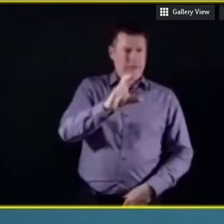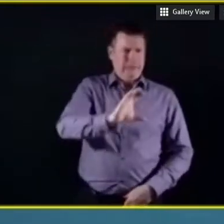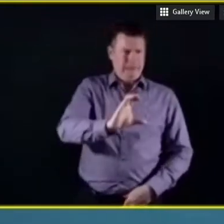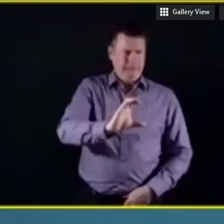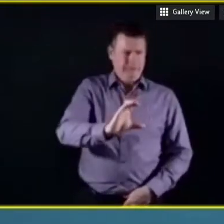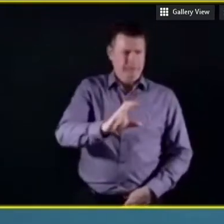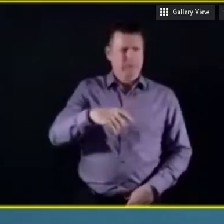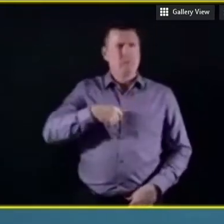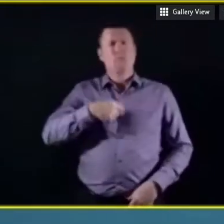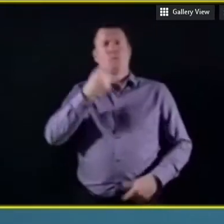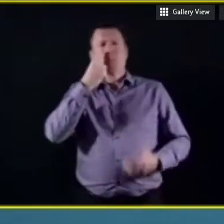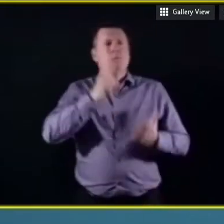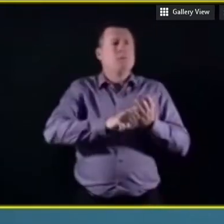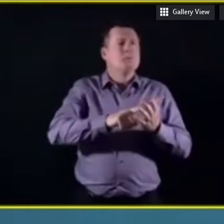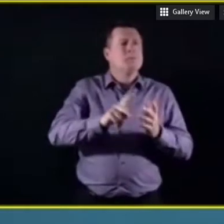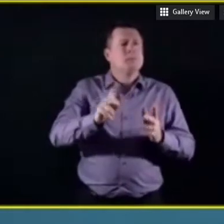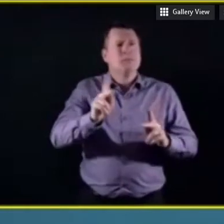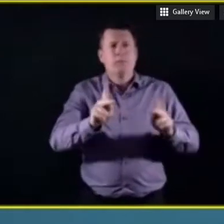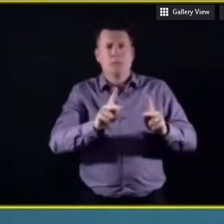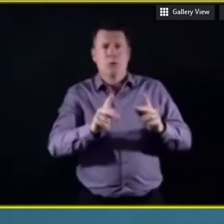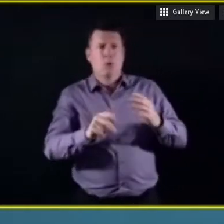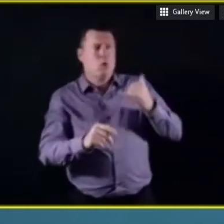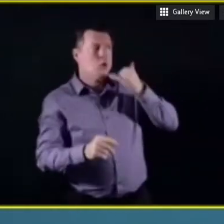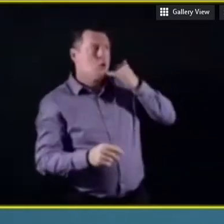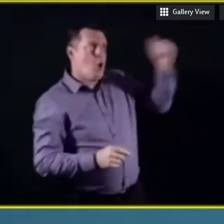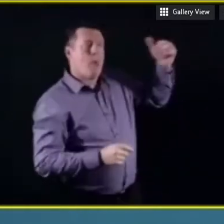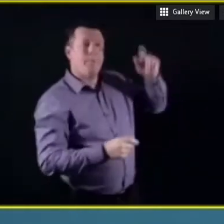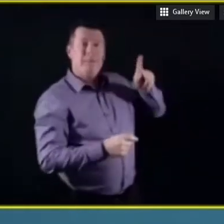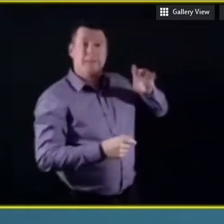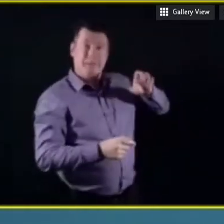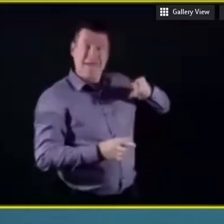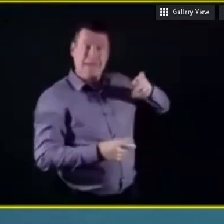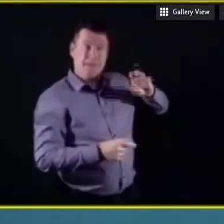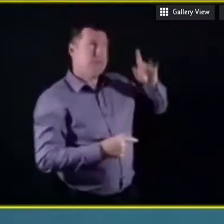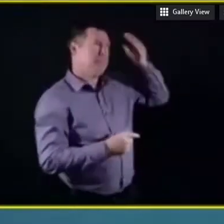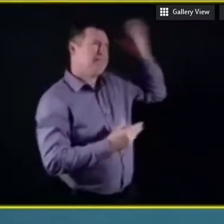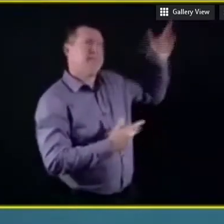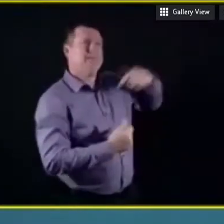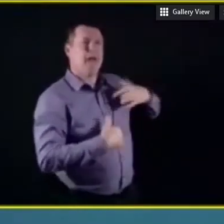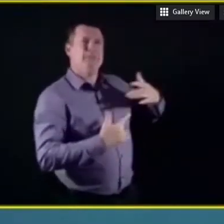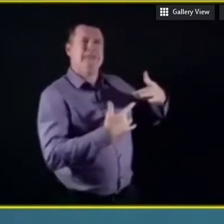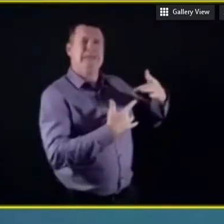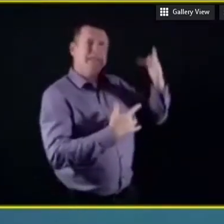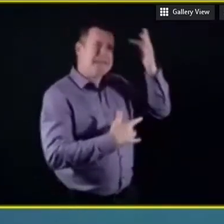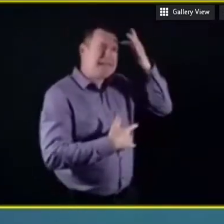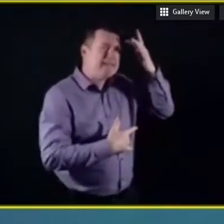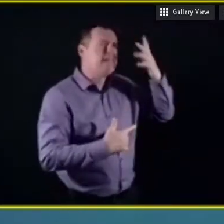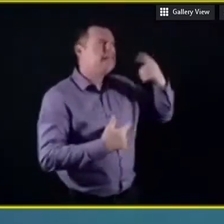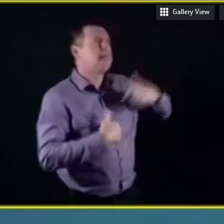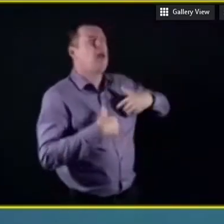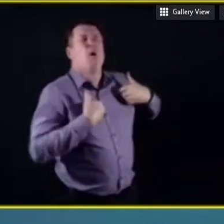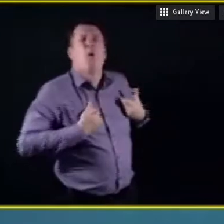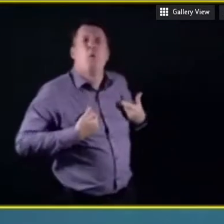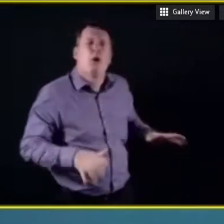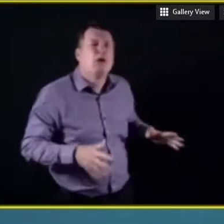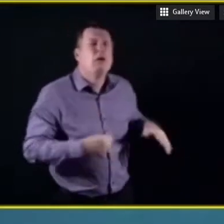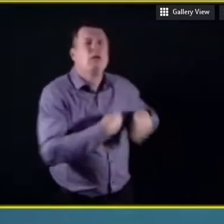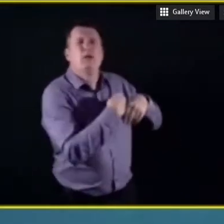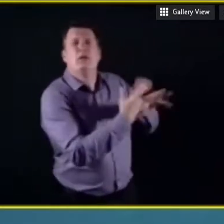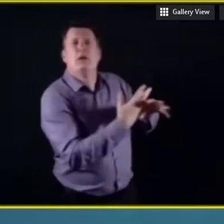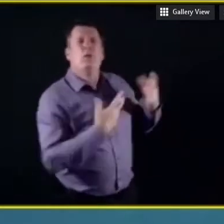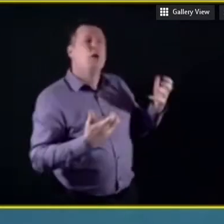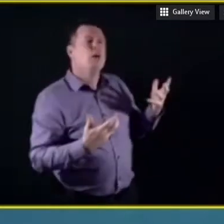that they don't just want to have a video visit. Dr. Johnson mentioned that 90% of